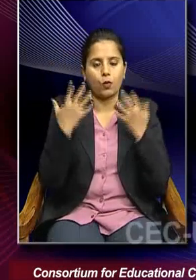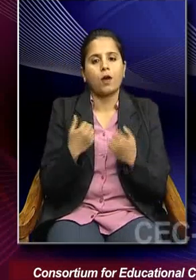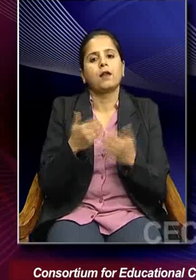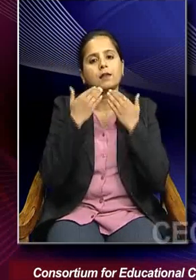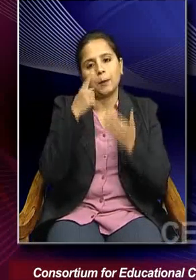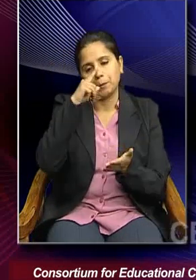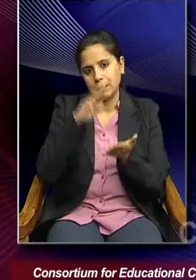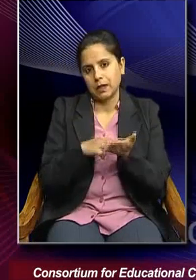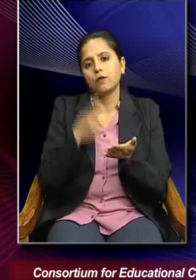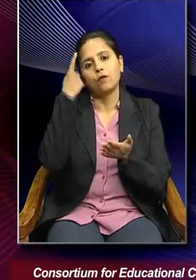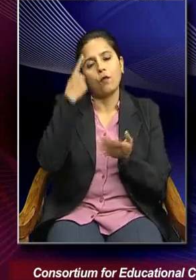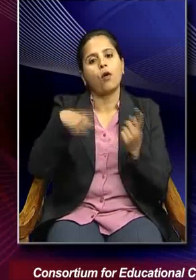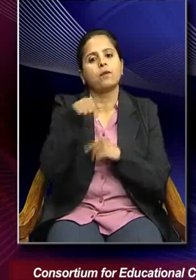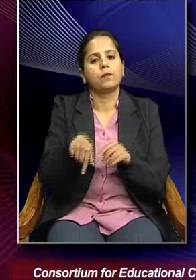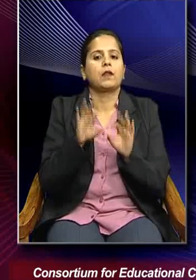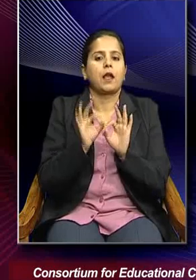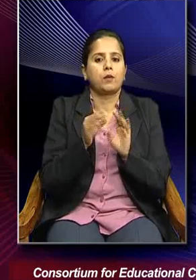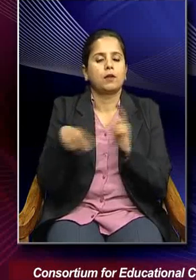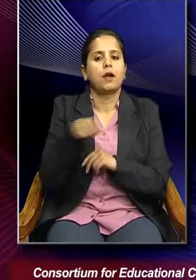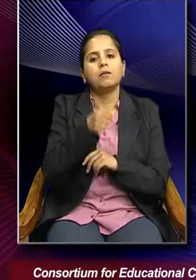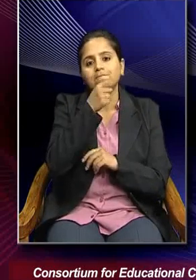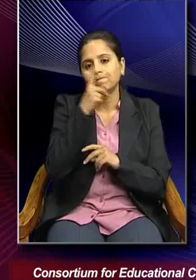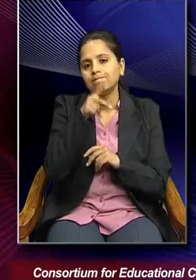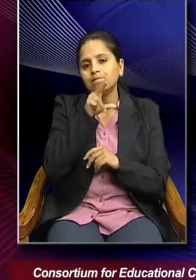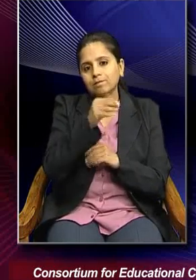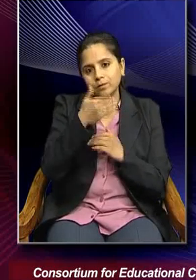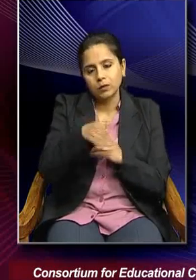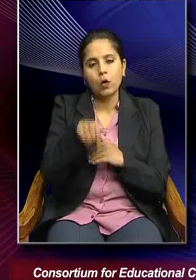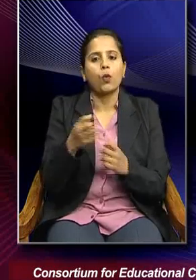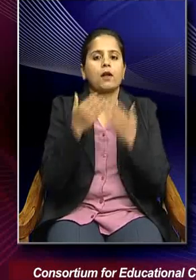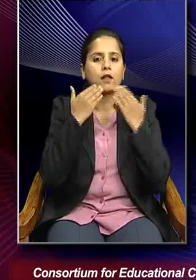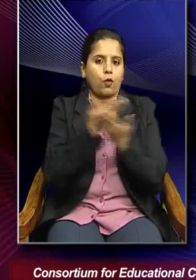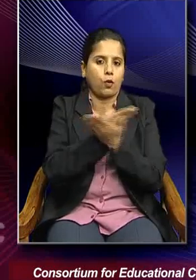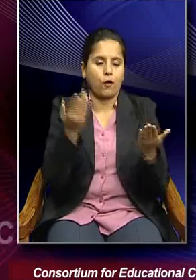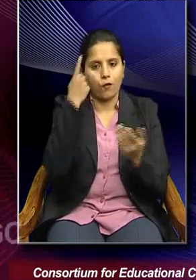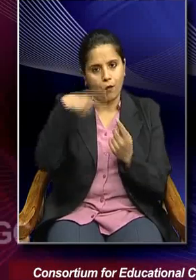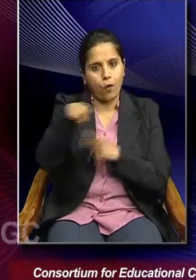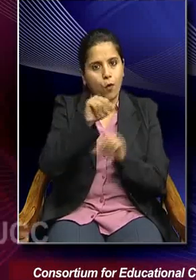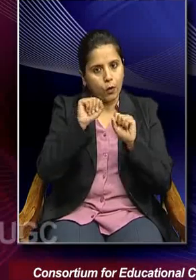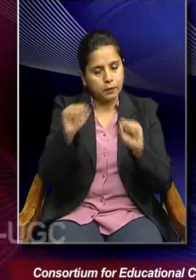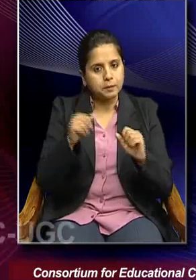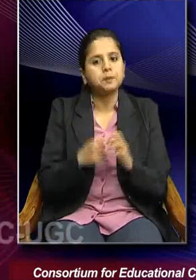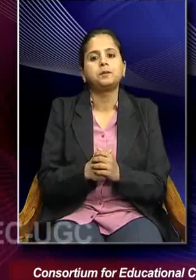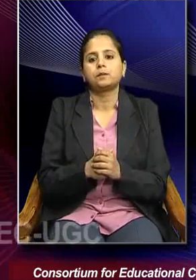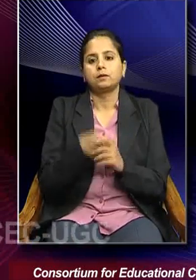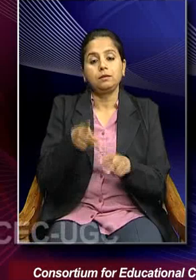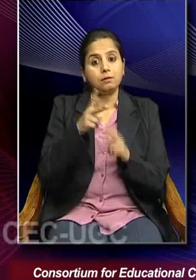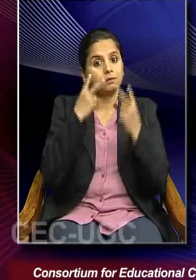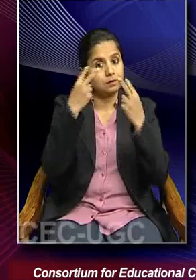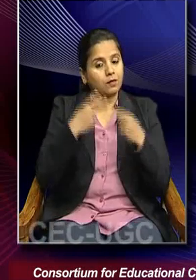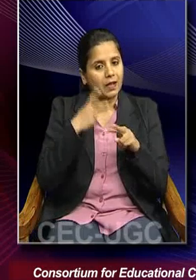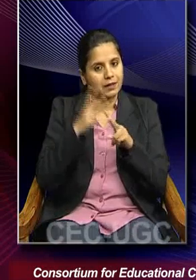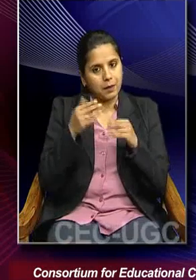thank Manisha for this interpretation, and I thank you all for staying with